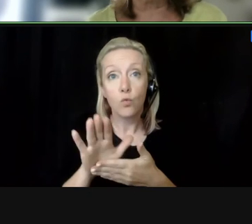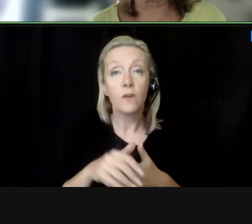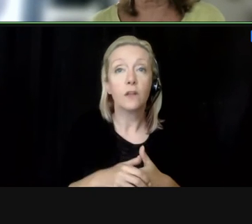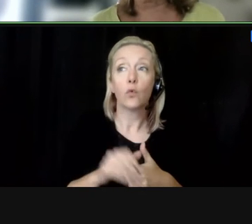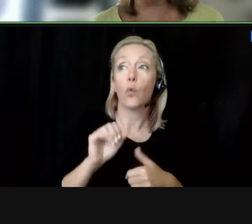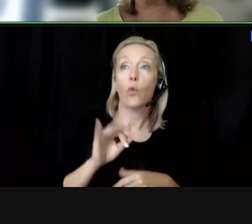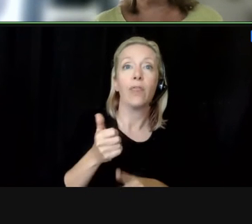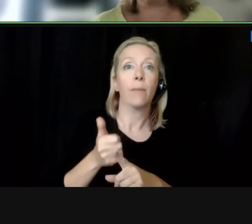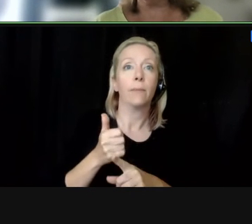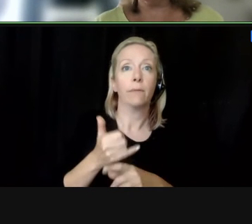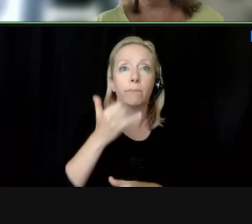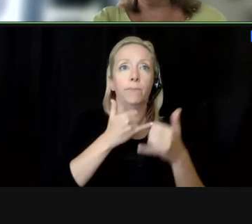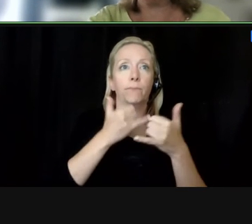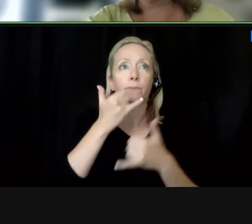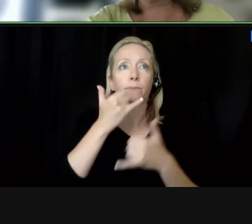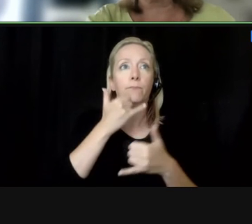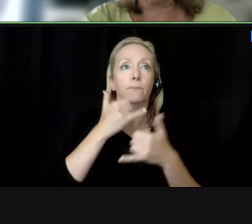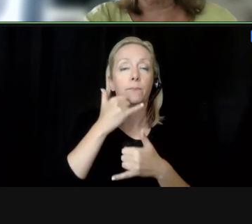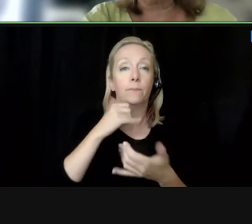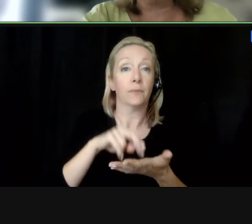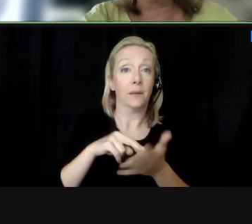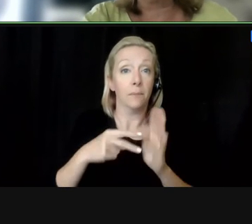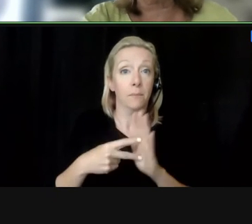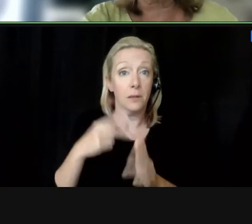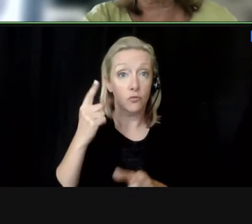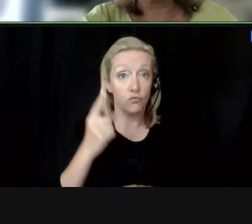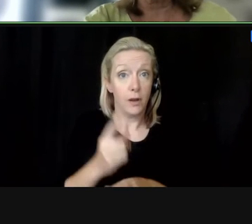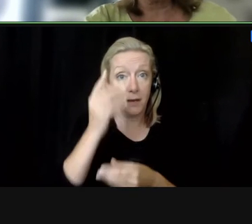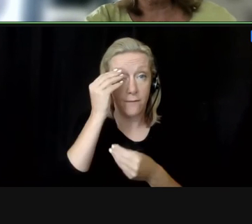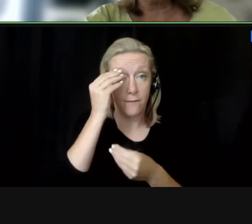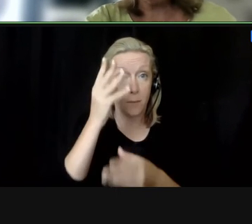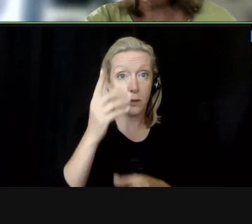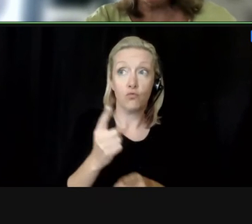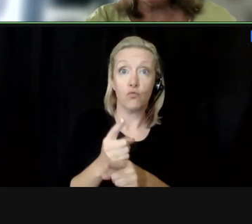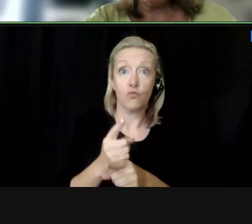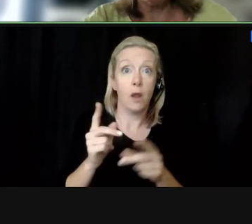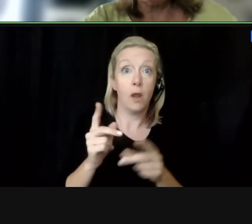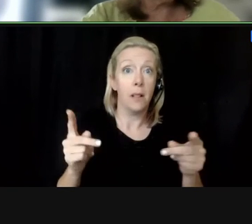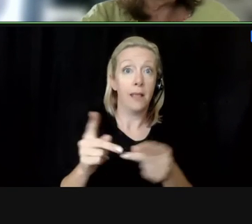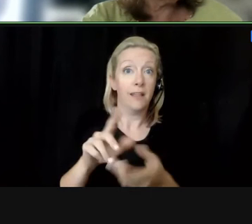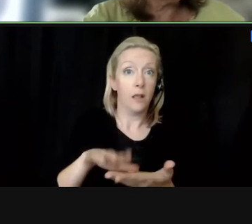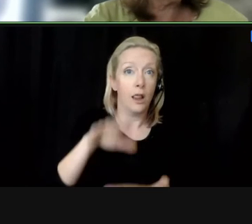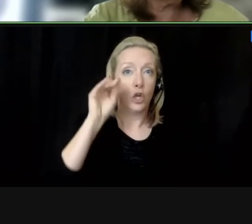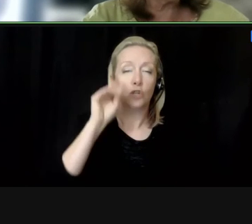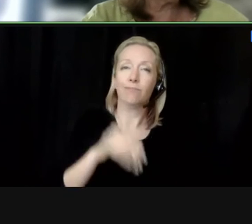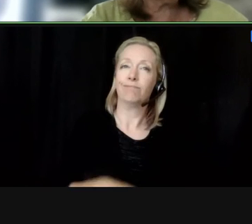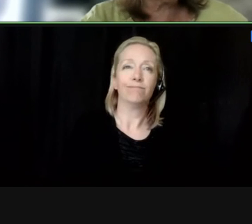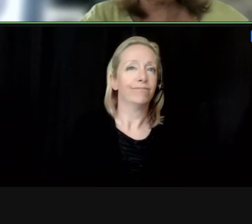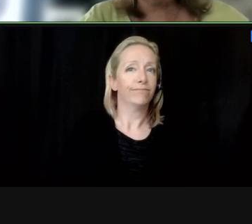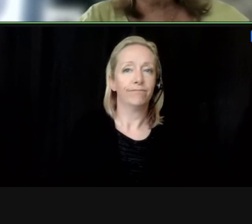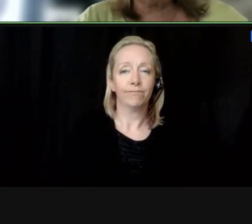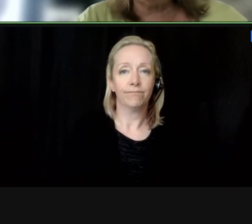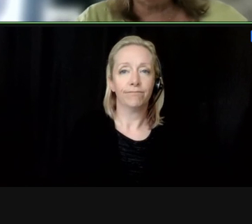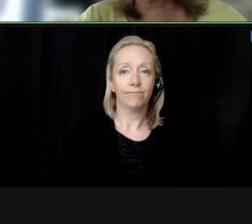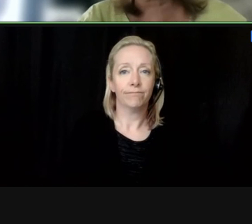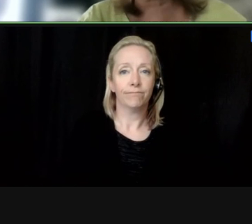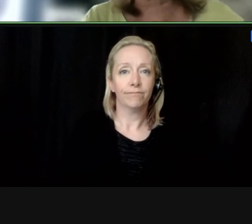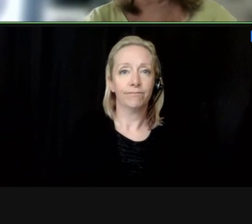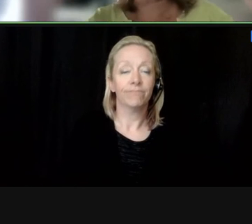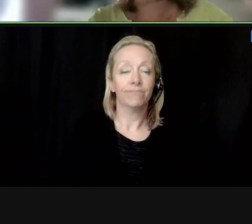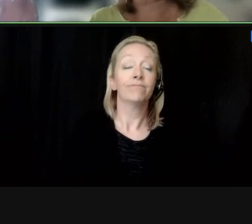making mistakes and they're not getting the information from the right sources. So a lot of times when I'm doing this